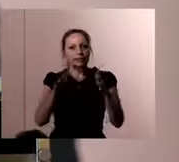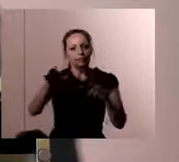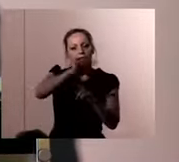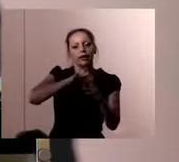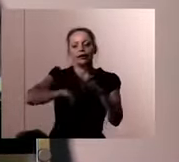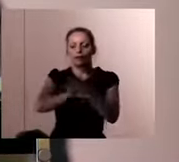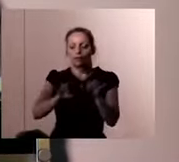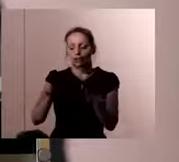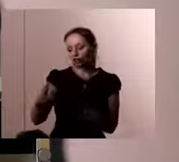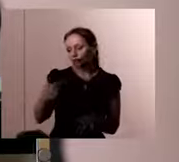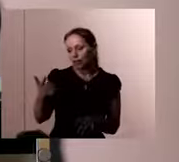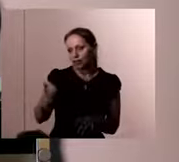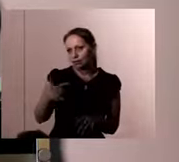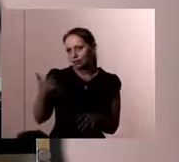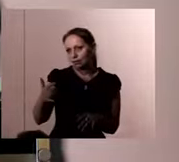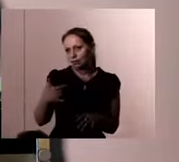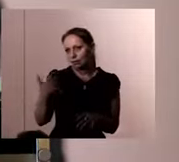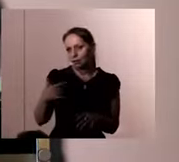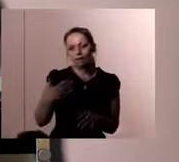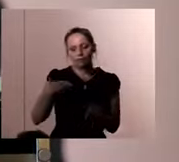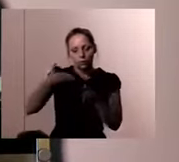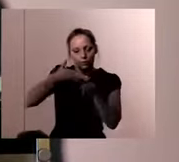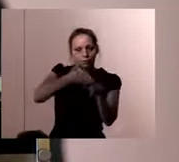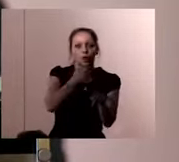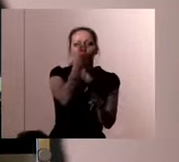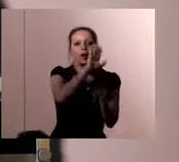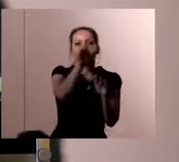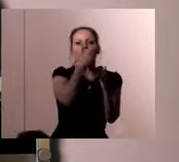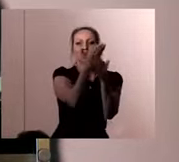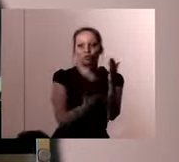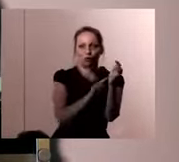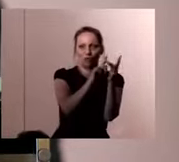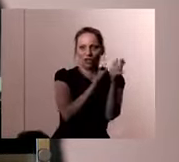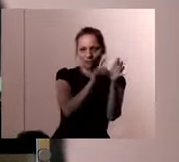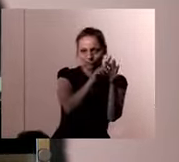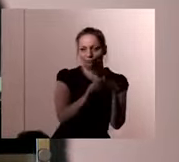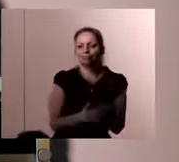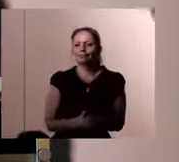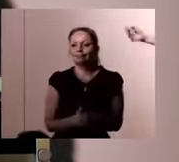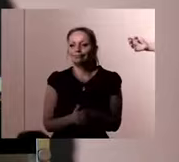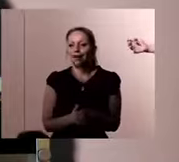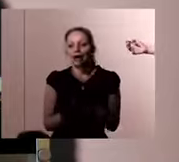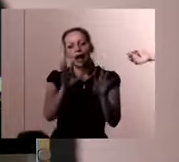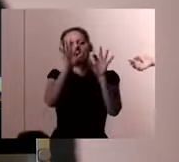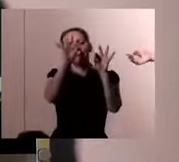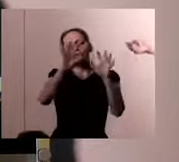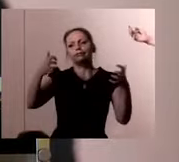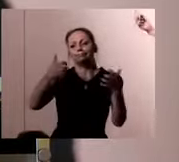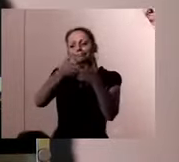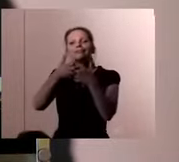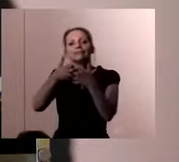Australian life has cleaved to pretty much one single storyline. And it's a storyline that perfectly suits the advertisers